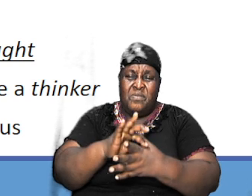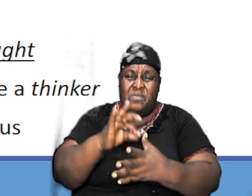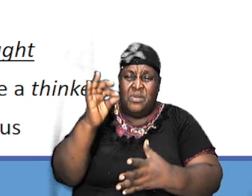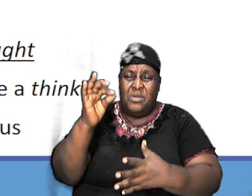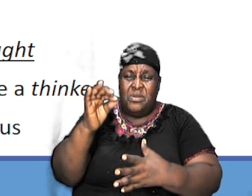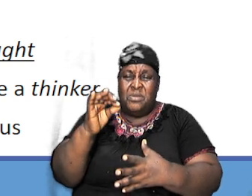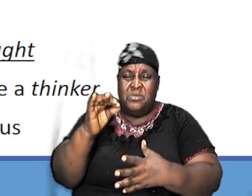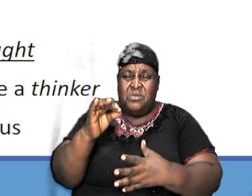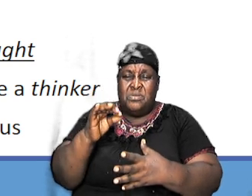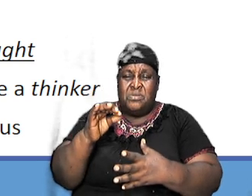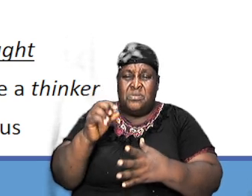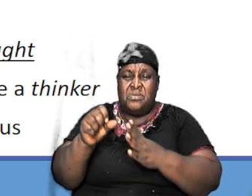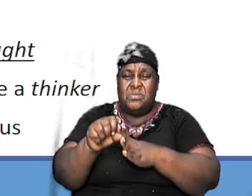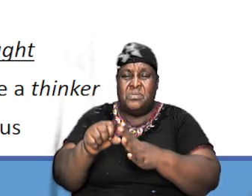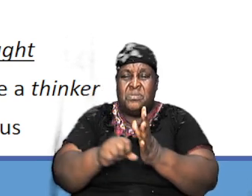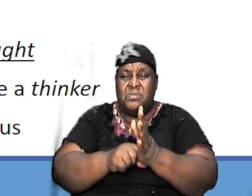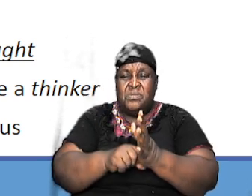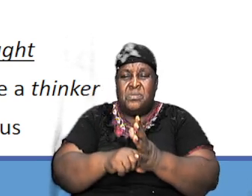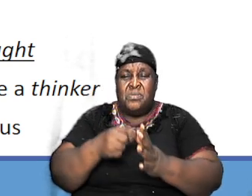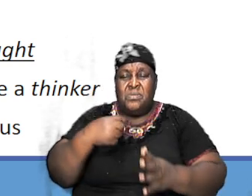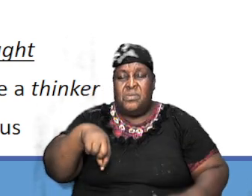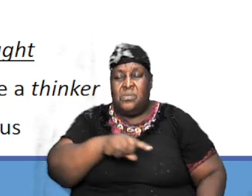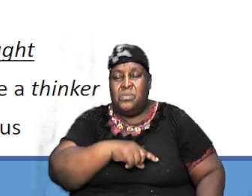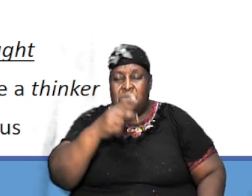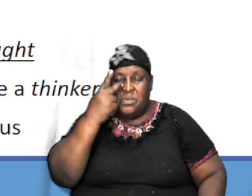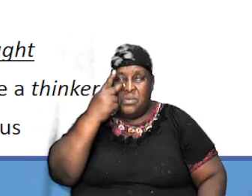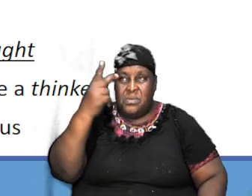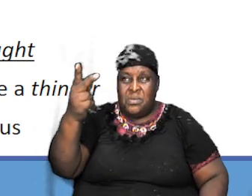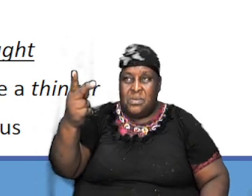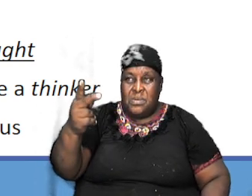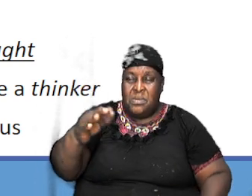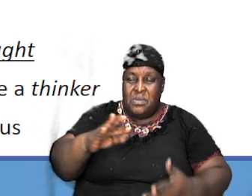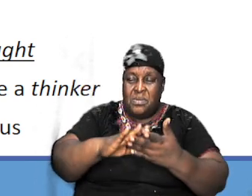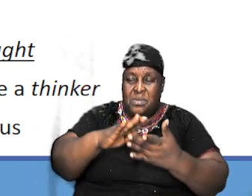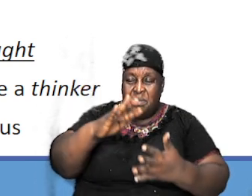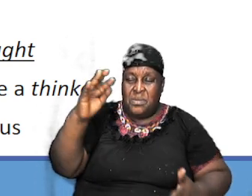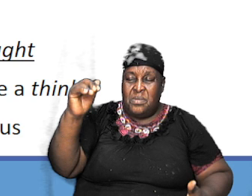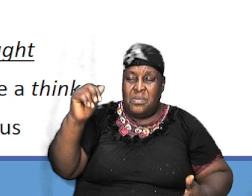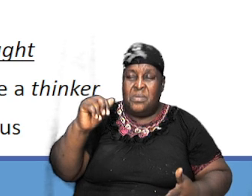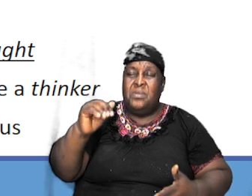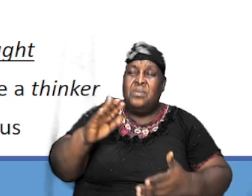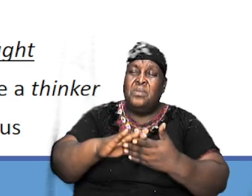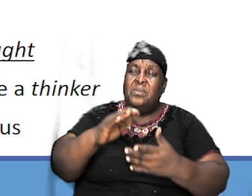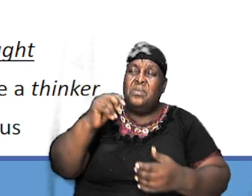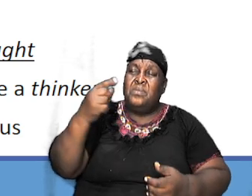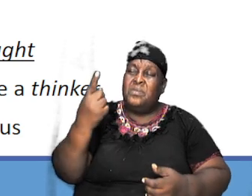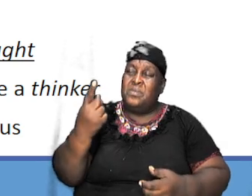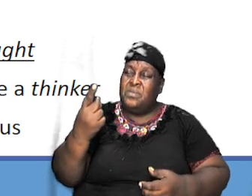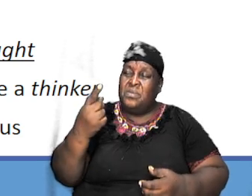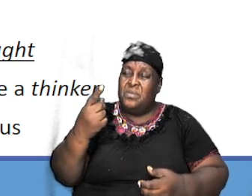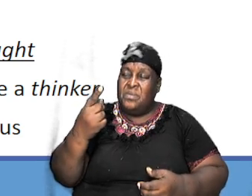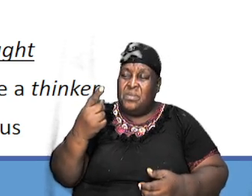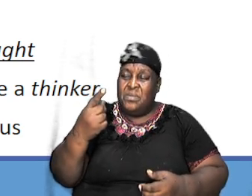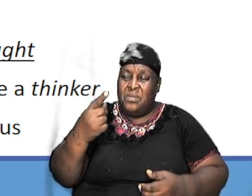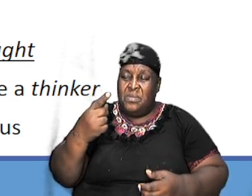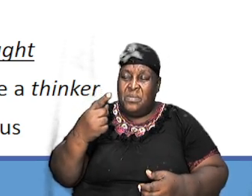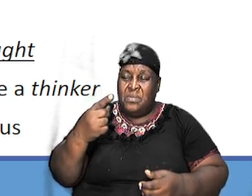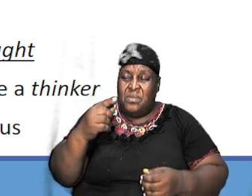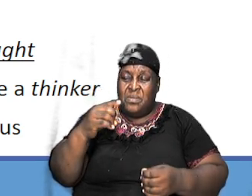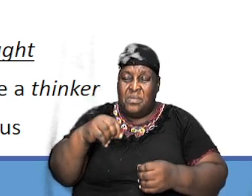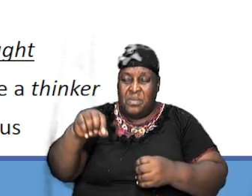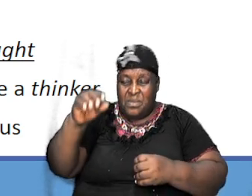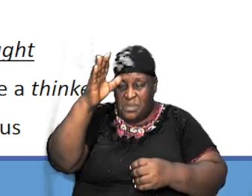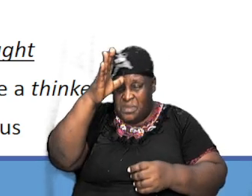The scripture speaks about we beheld in the glory, his glory, even the glory as of the only begotten of the Father, full of